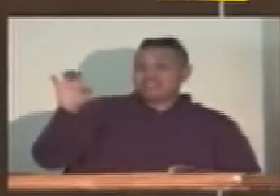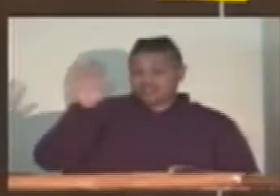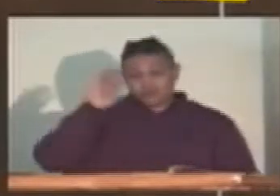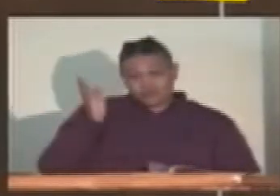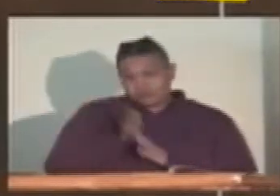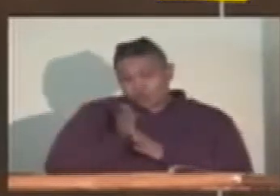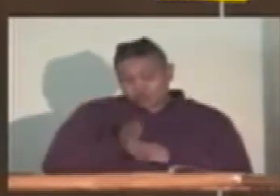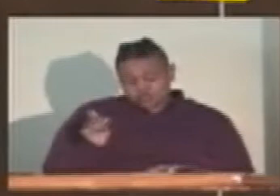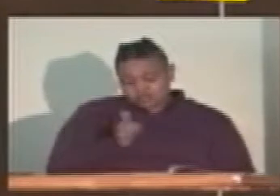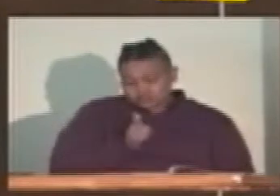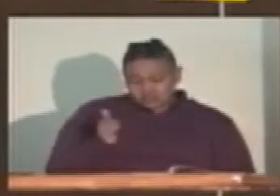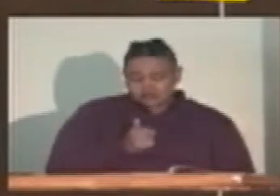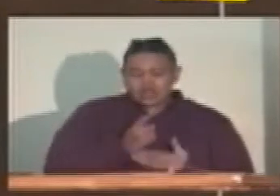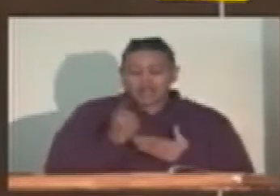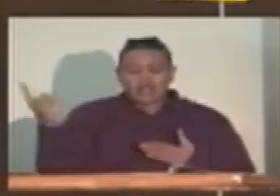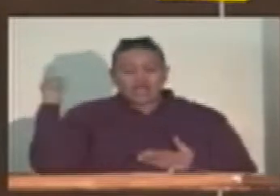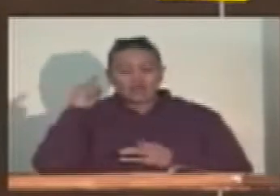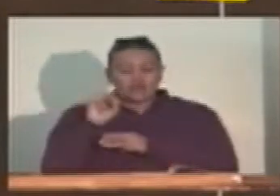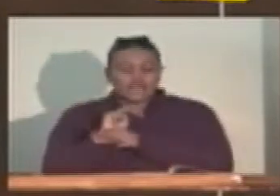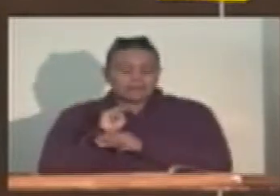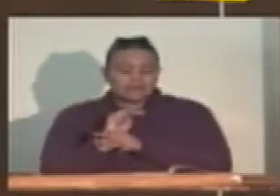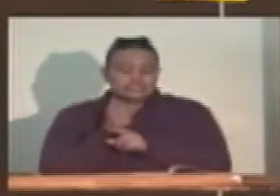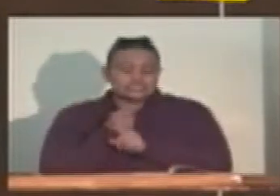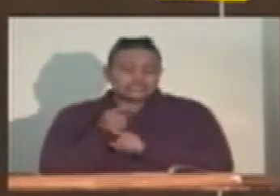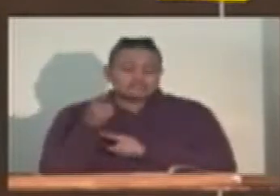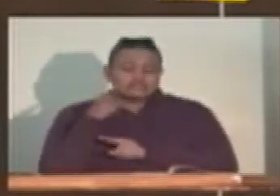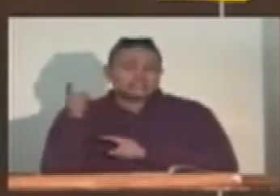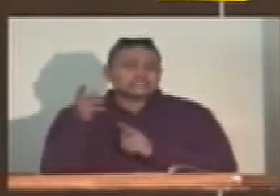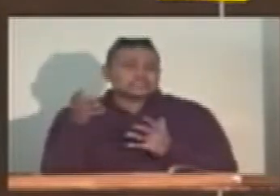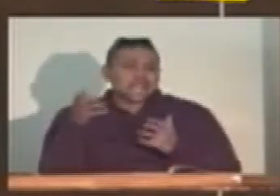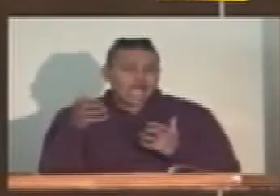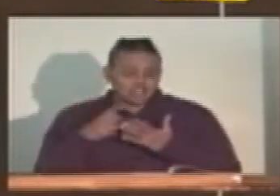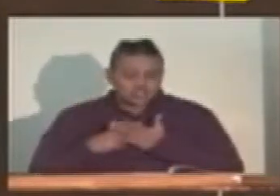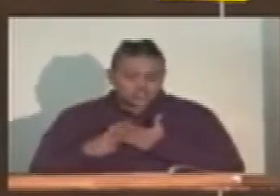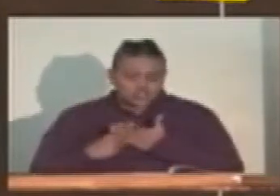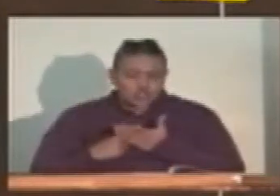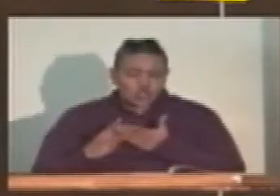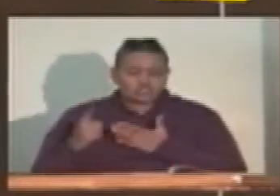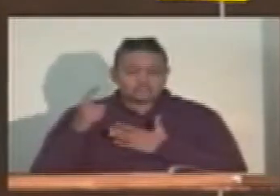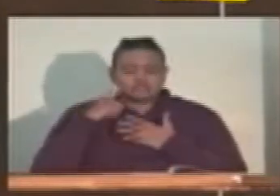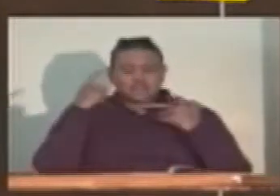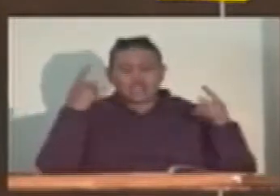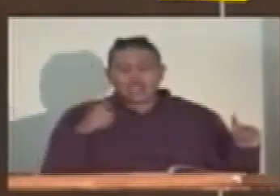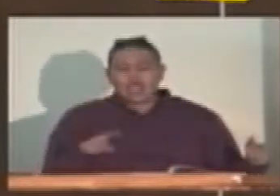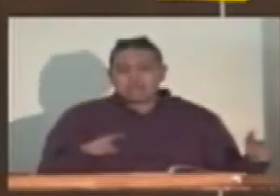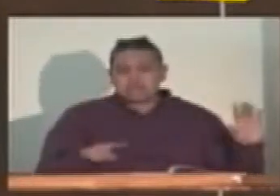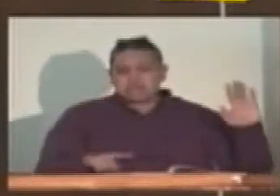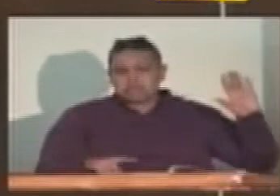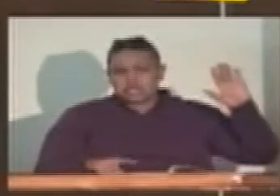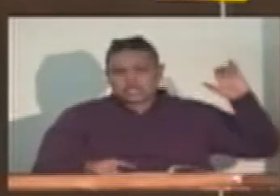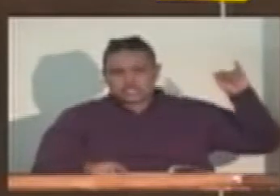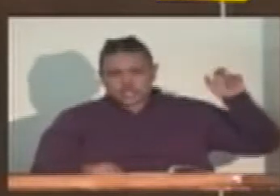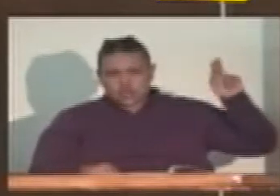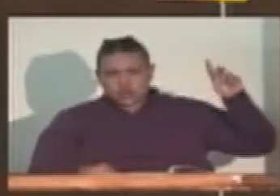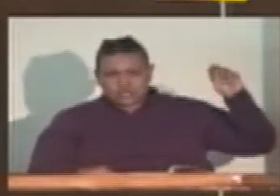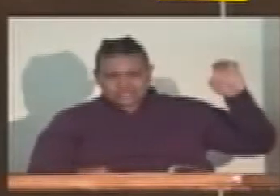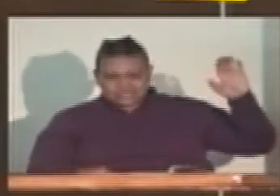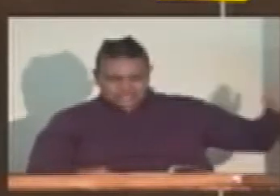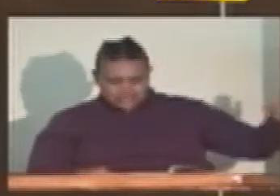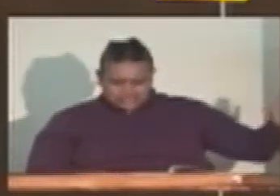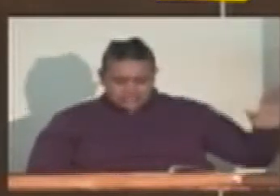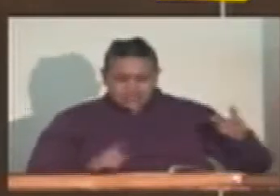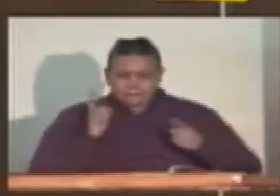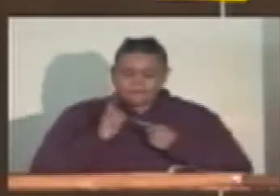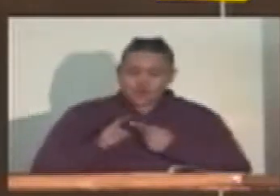Last week, the minister indicated his desire to discuss the state of affairs